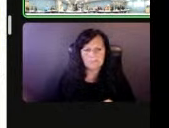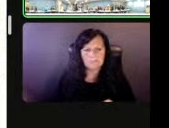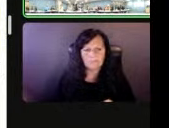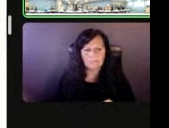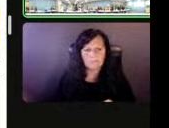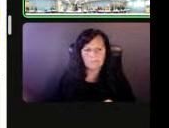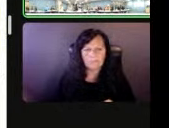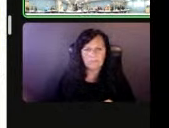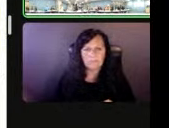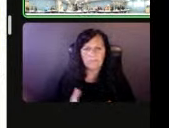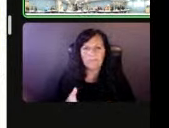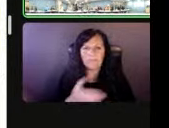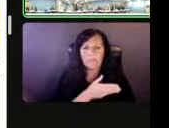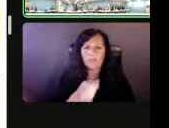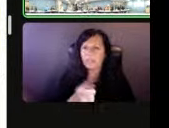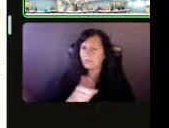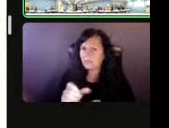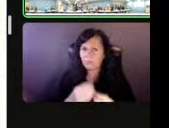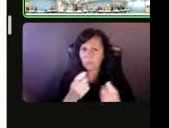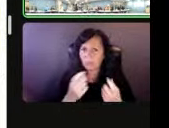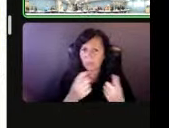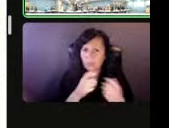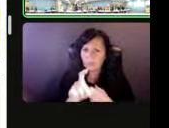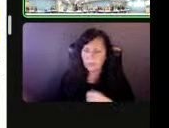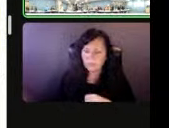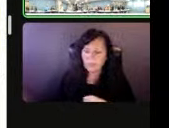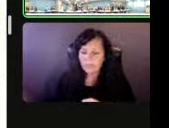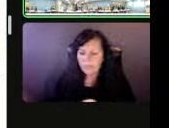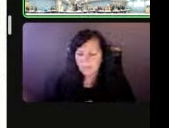Before I leave here, any additional questions?